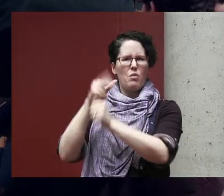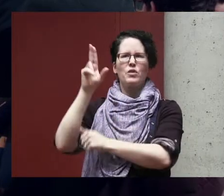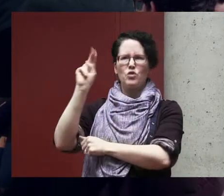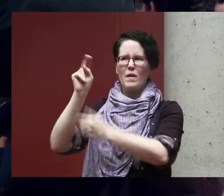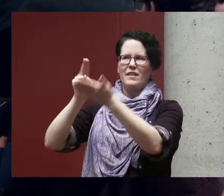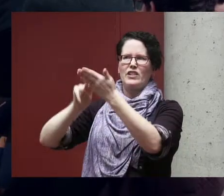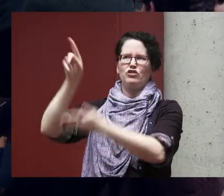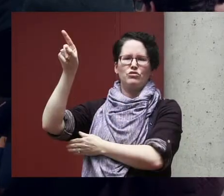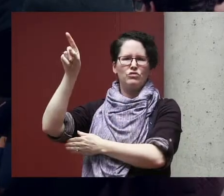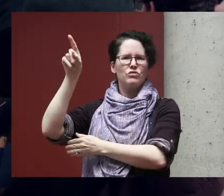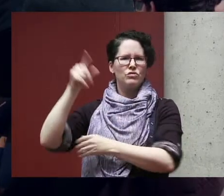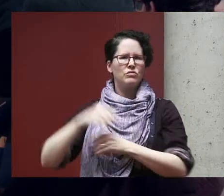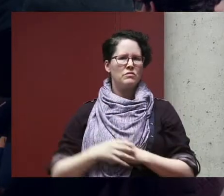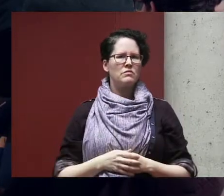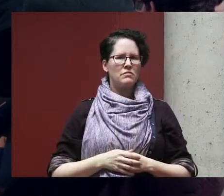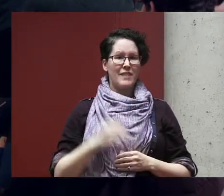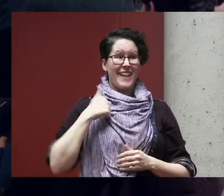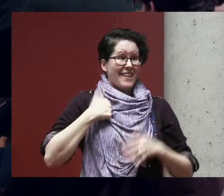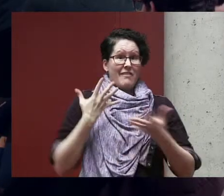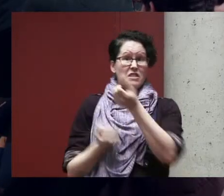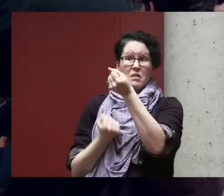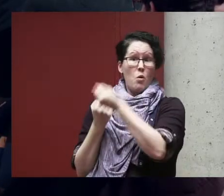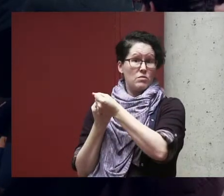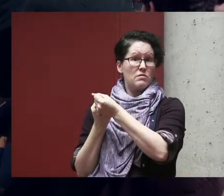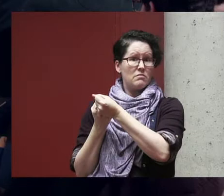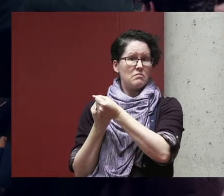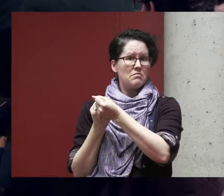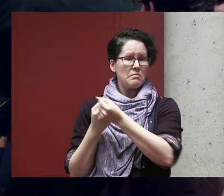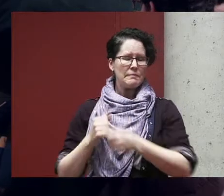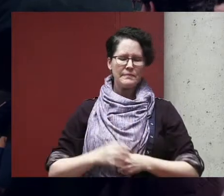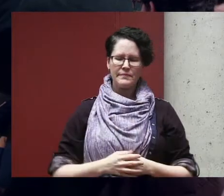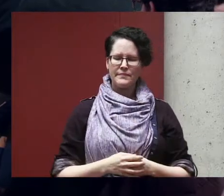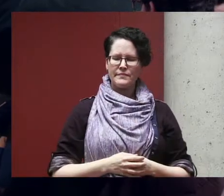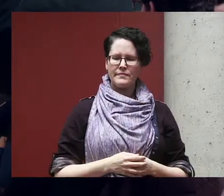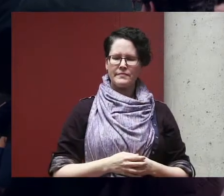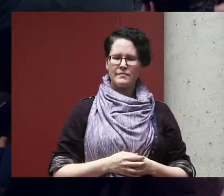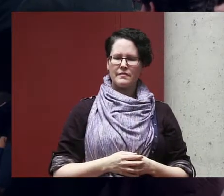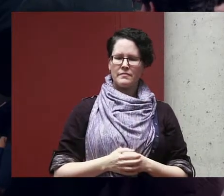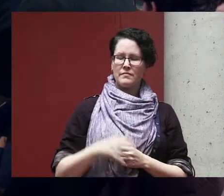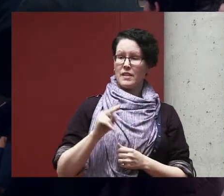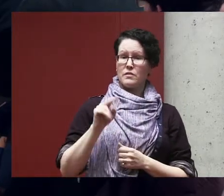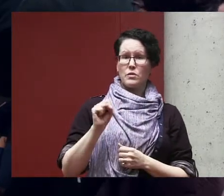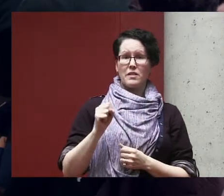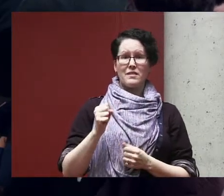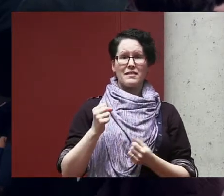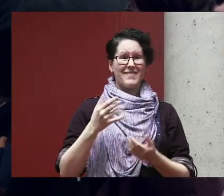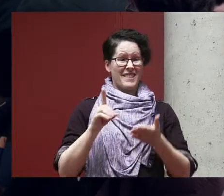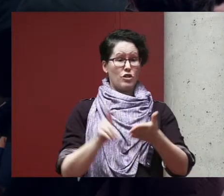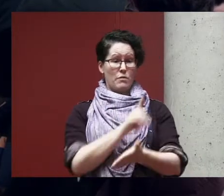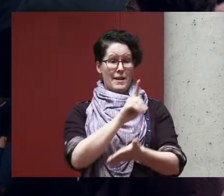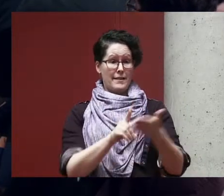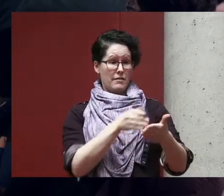Canada ratified. And I would like them to stop their blatant discrimination against people